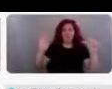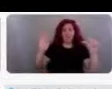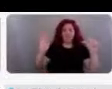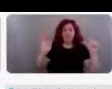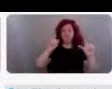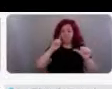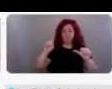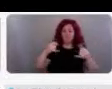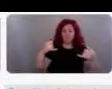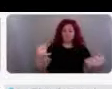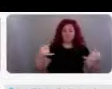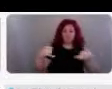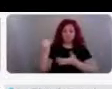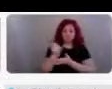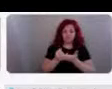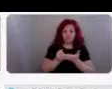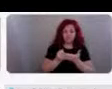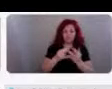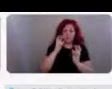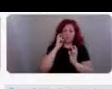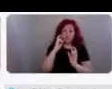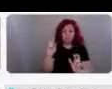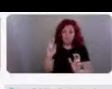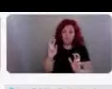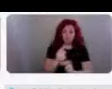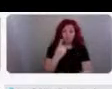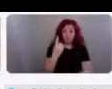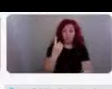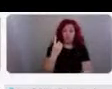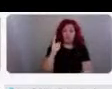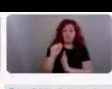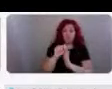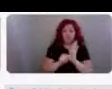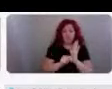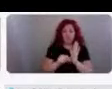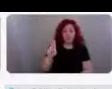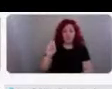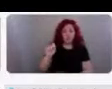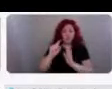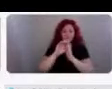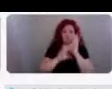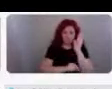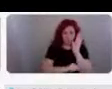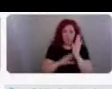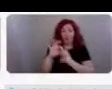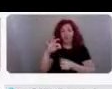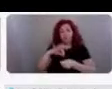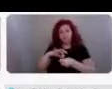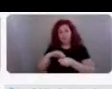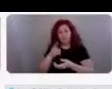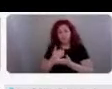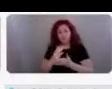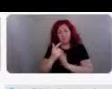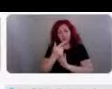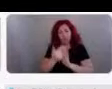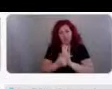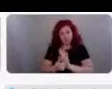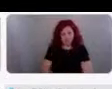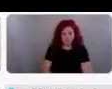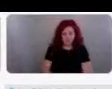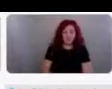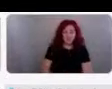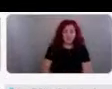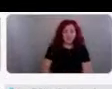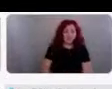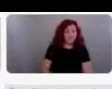district and it's respectful one of the tenants not the only one of the us constitution and the voting rights act um we